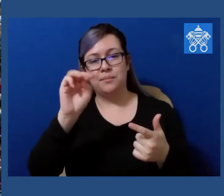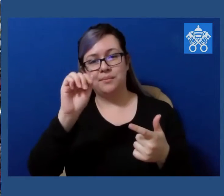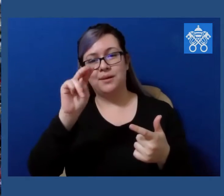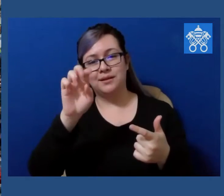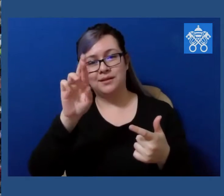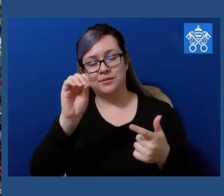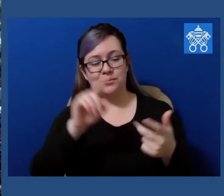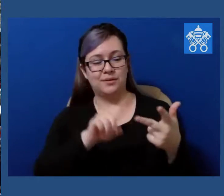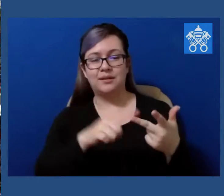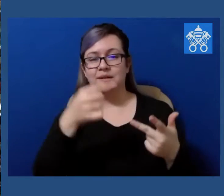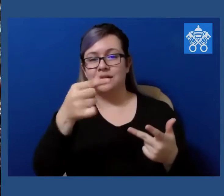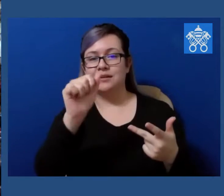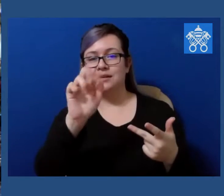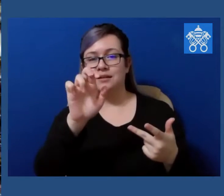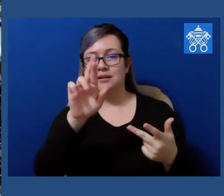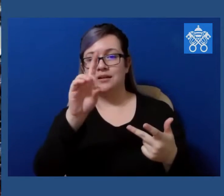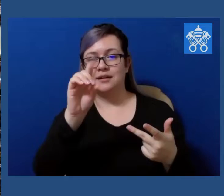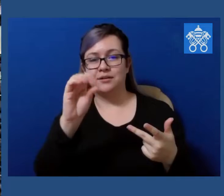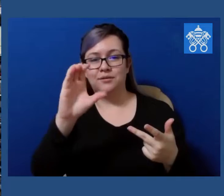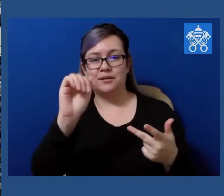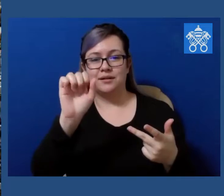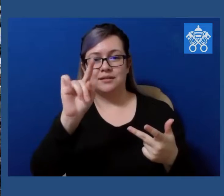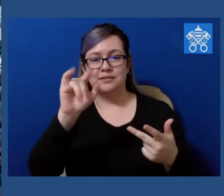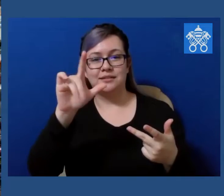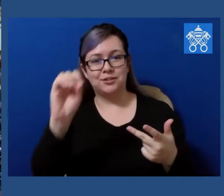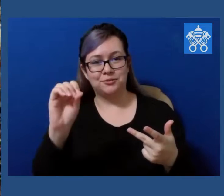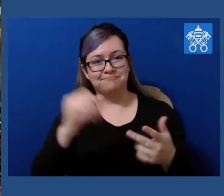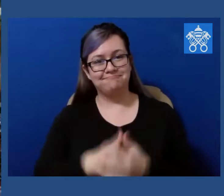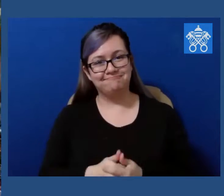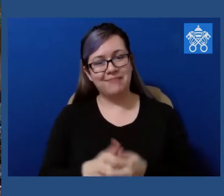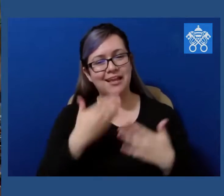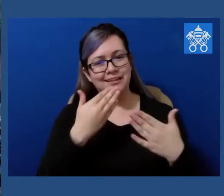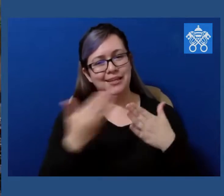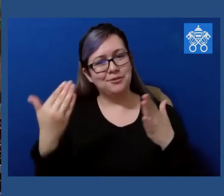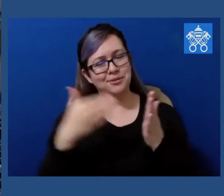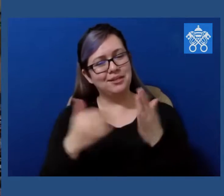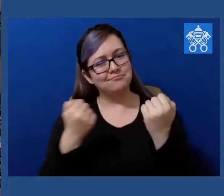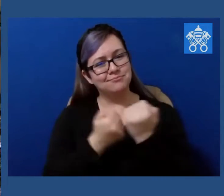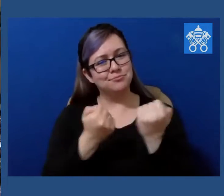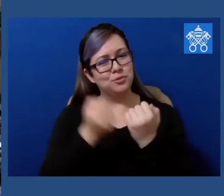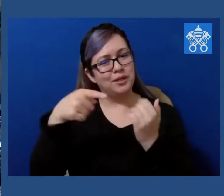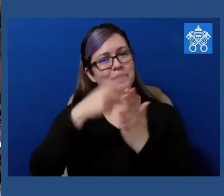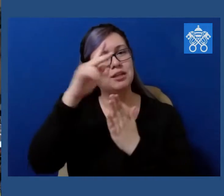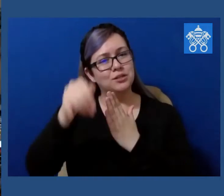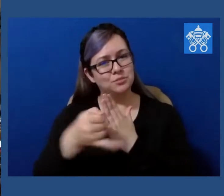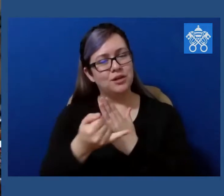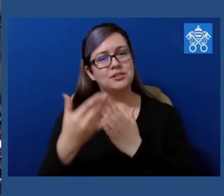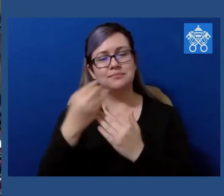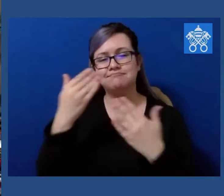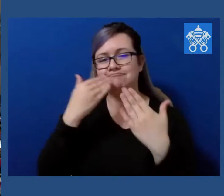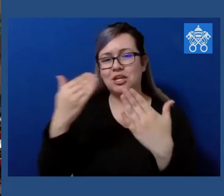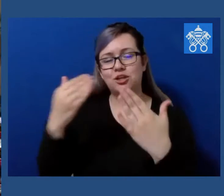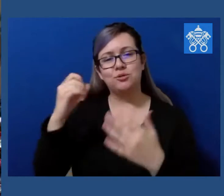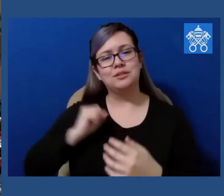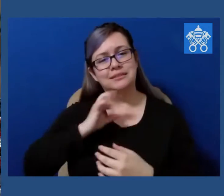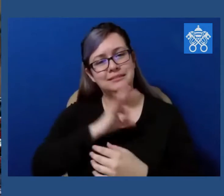the Vatican Audio Live Events app, or the Vatican Radio Vaticana app, or the Vatican News web portal, or Vatican News English